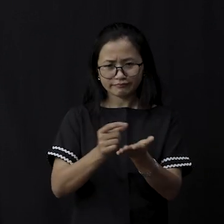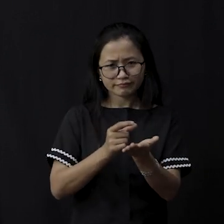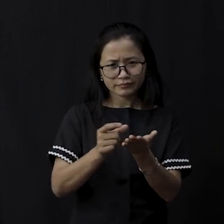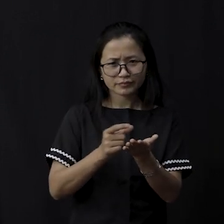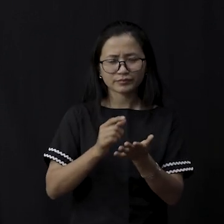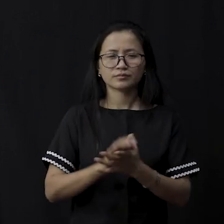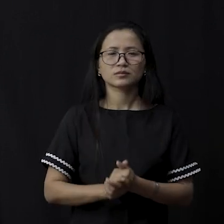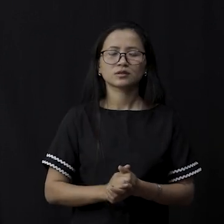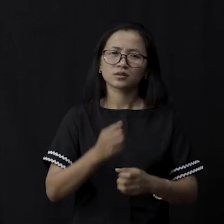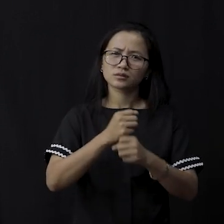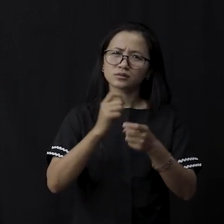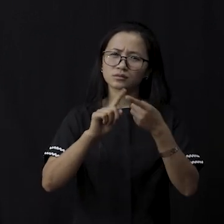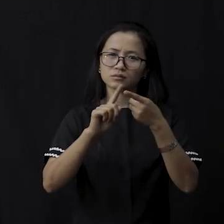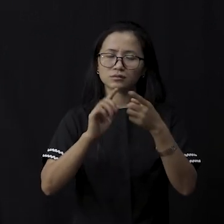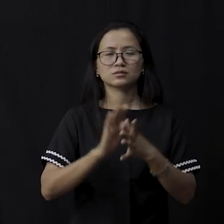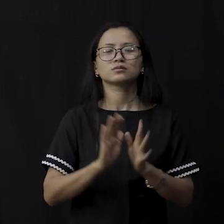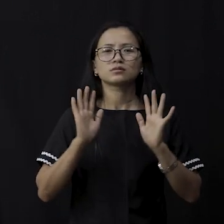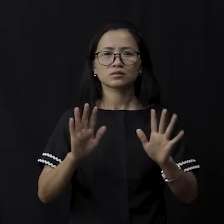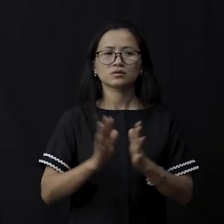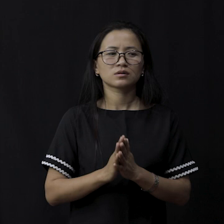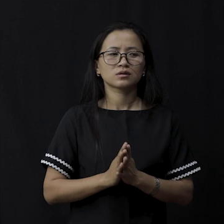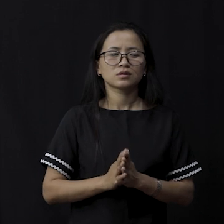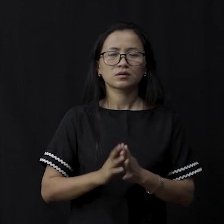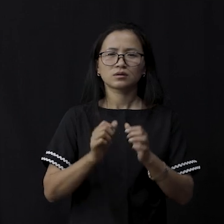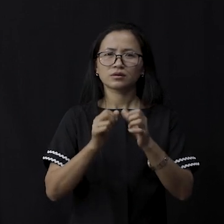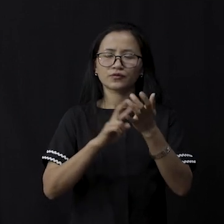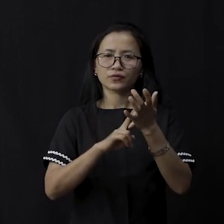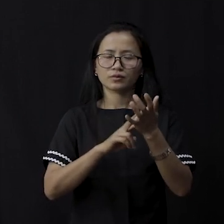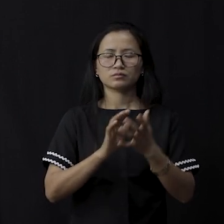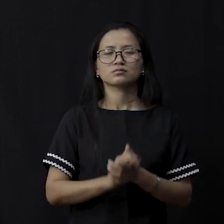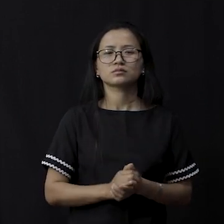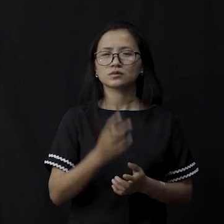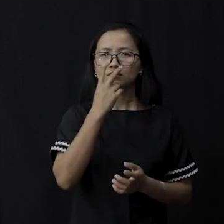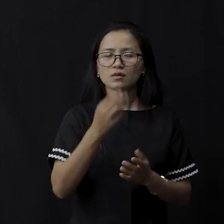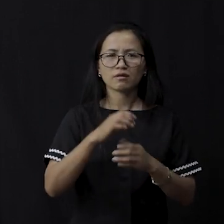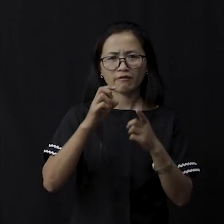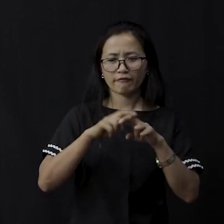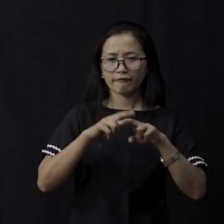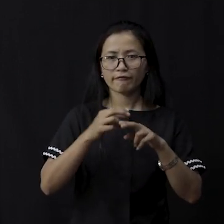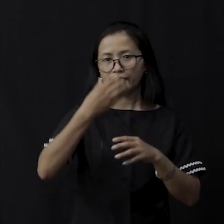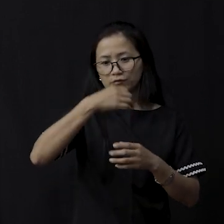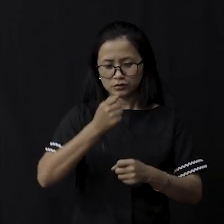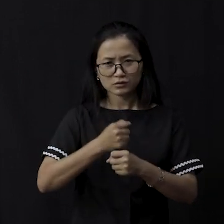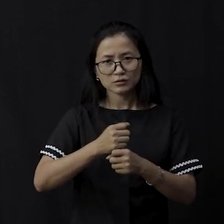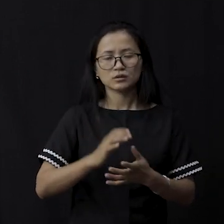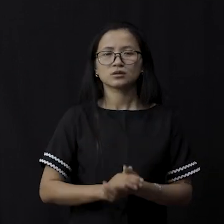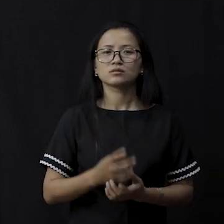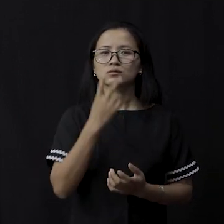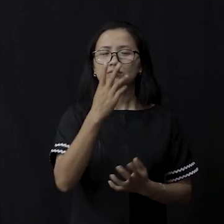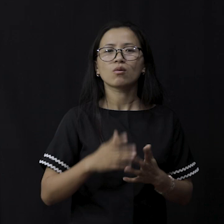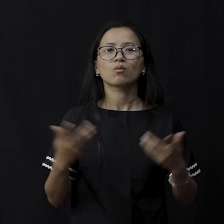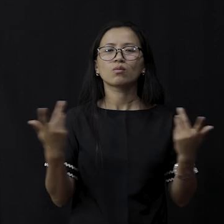butter, ghee, see, avocado. All this contains fats. What are fats,